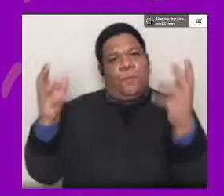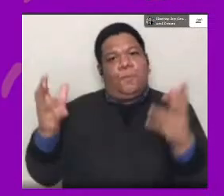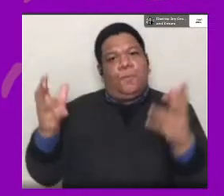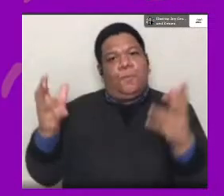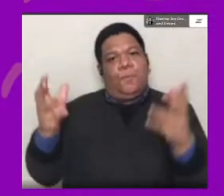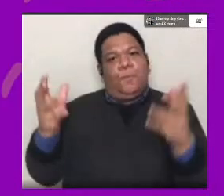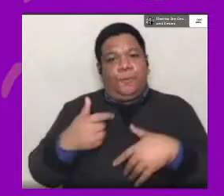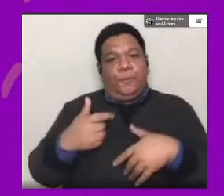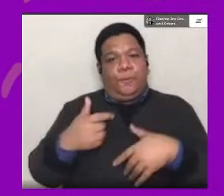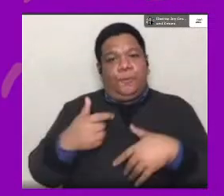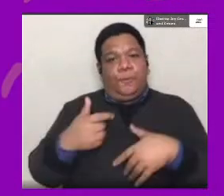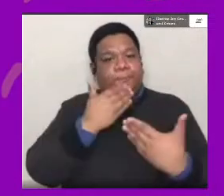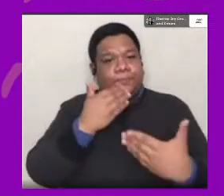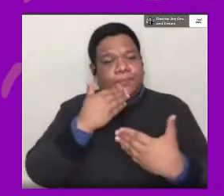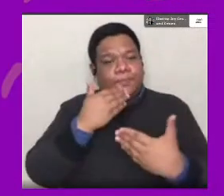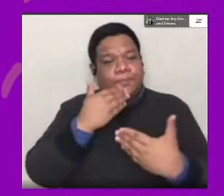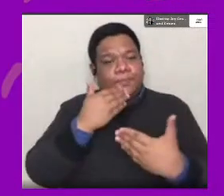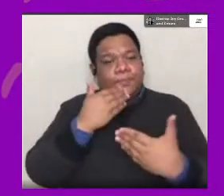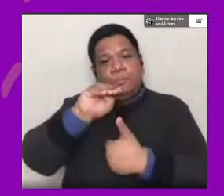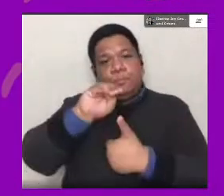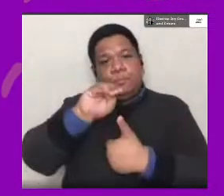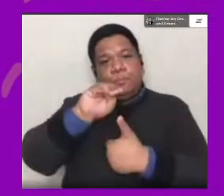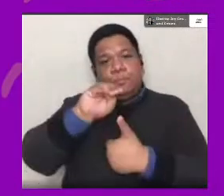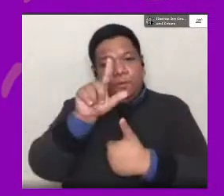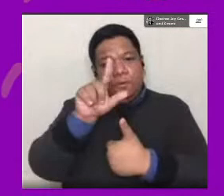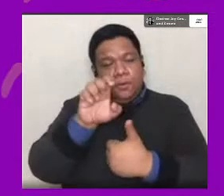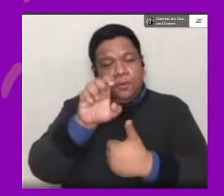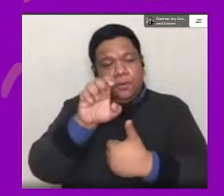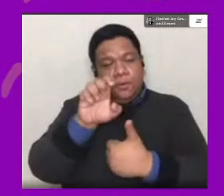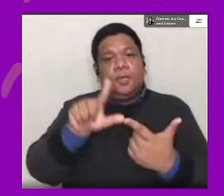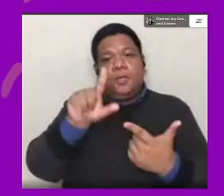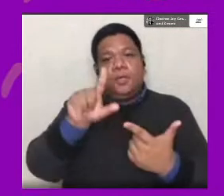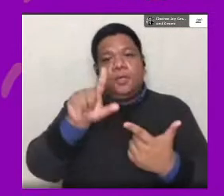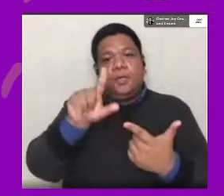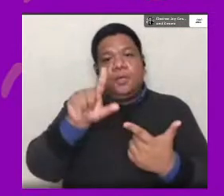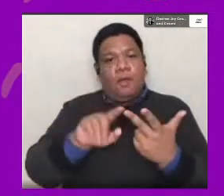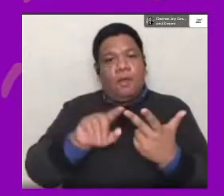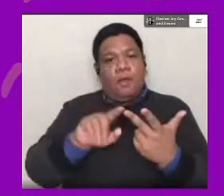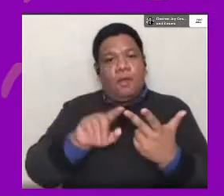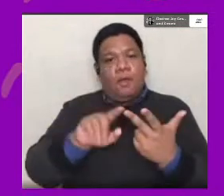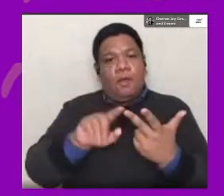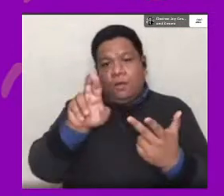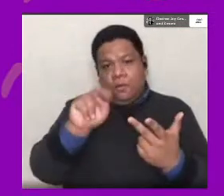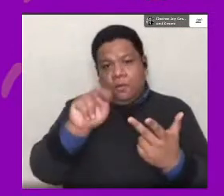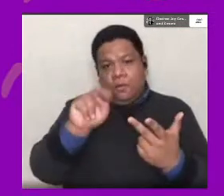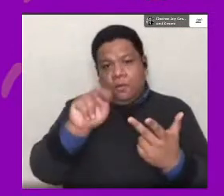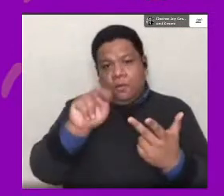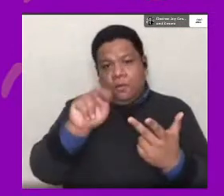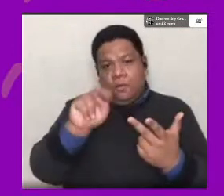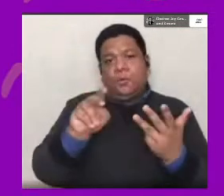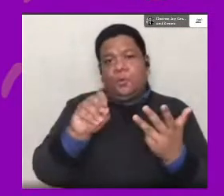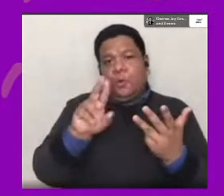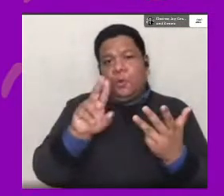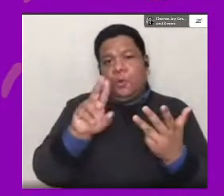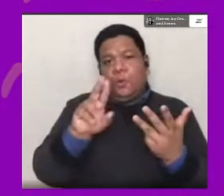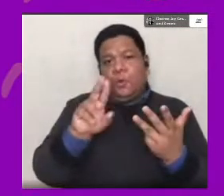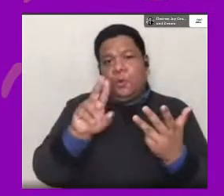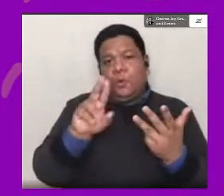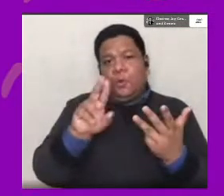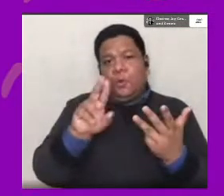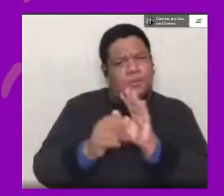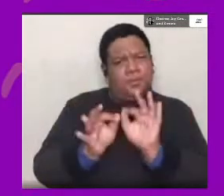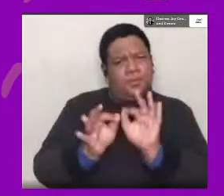like to thank again Ms. Michelle, Dr. Leila, Commissioner Karen, and Dr. Norlin for highlighting the key strategic issues